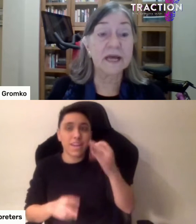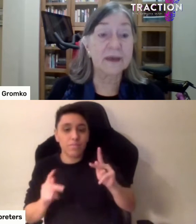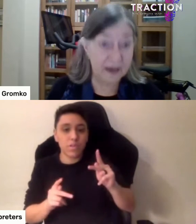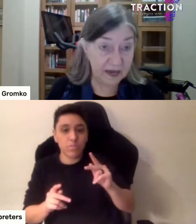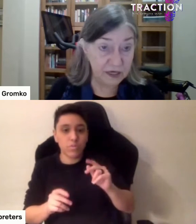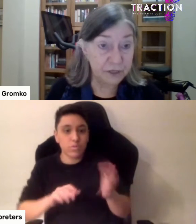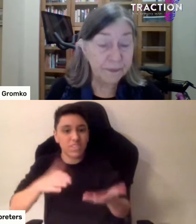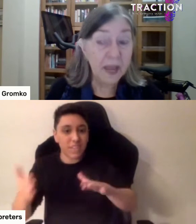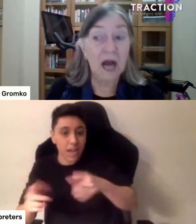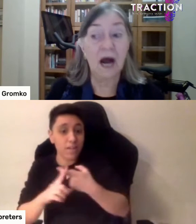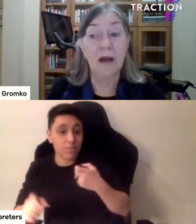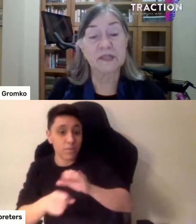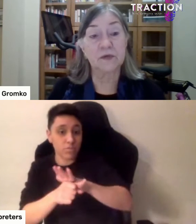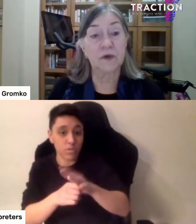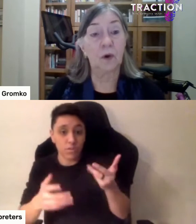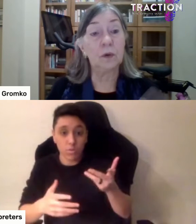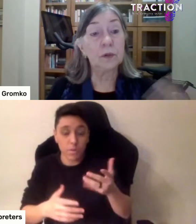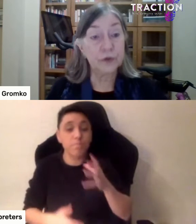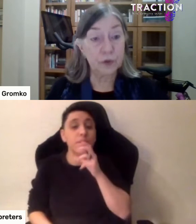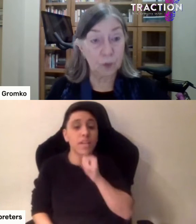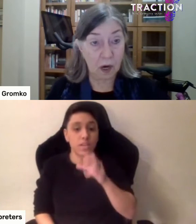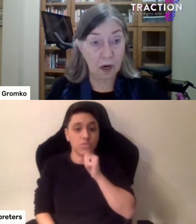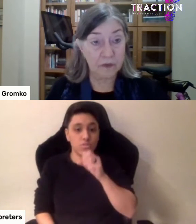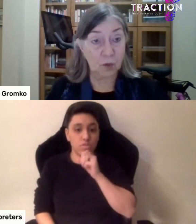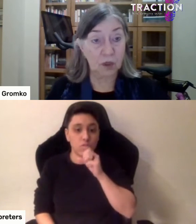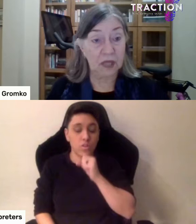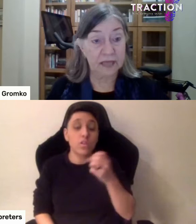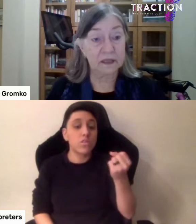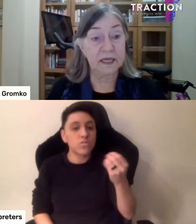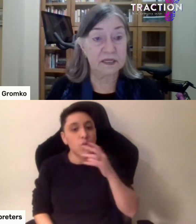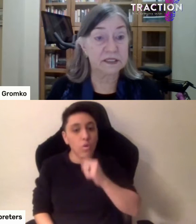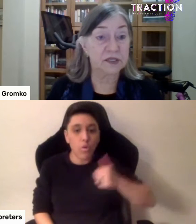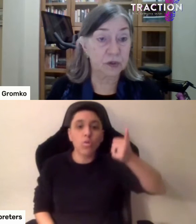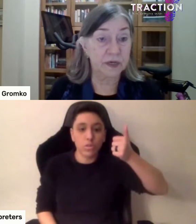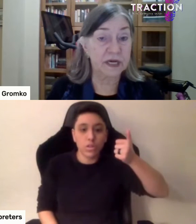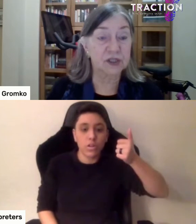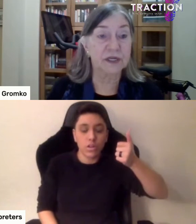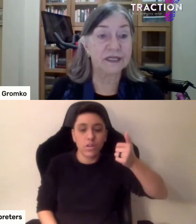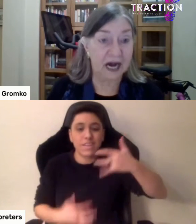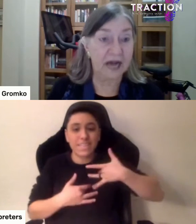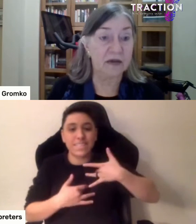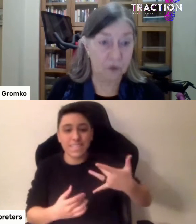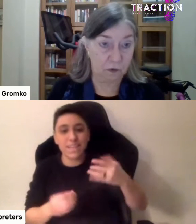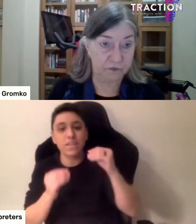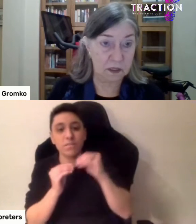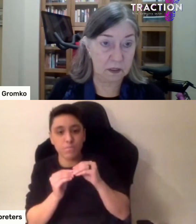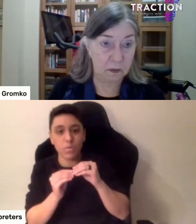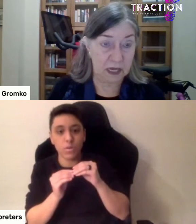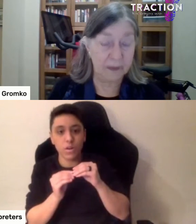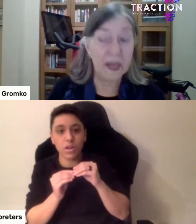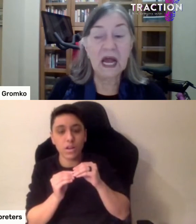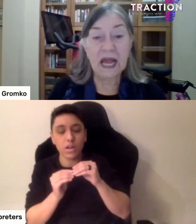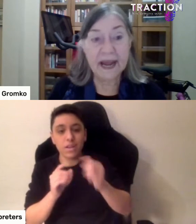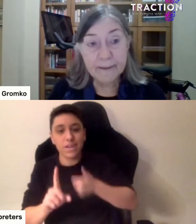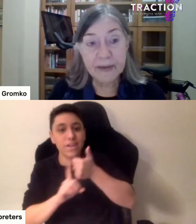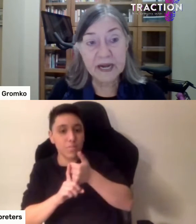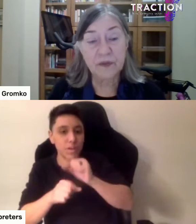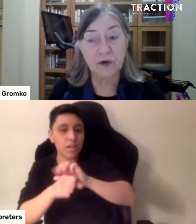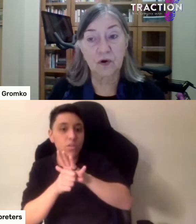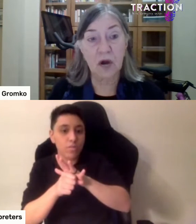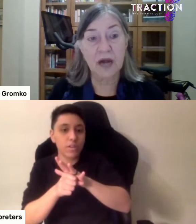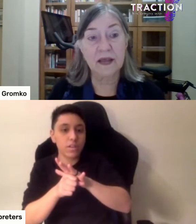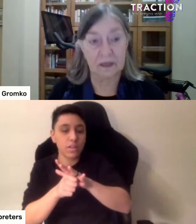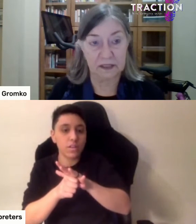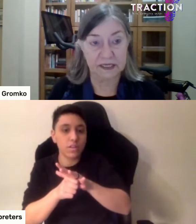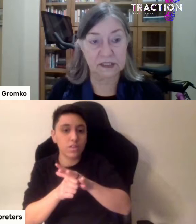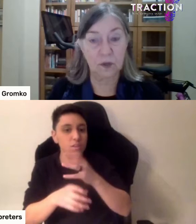are things like age. So the older you are, the more likely it is that you're going to actually die of COVID, okay? Anybody